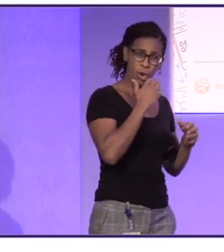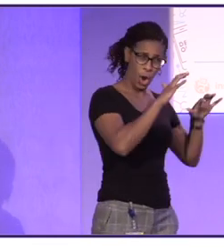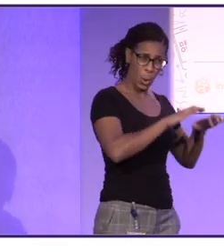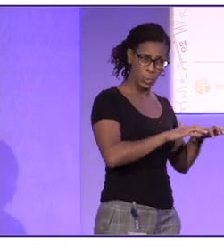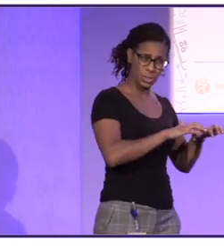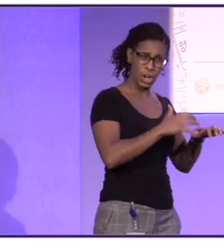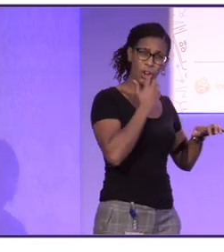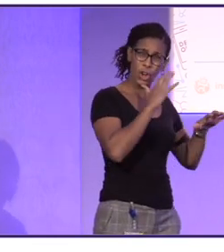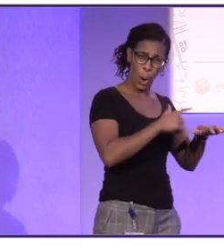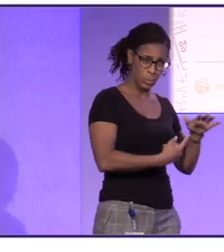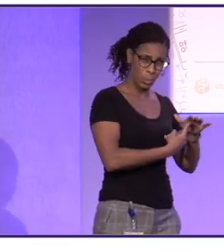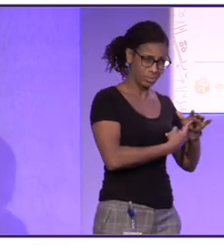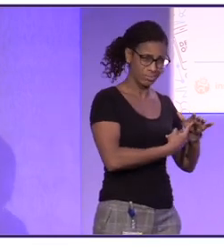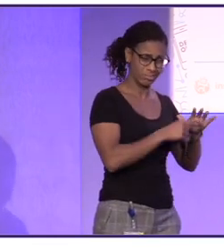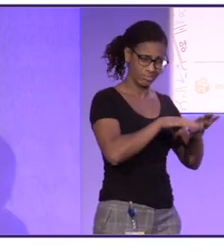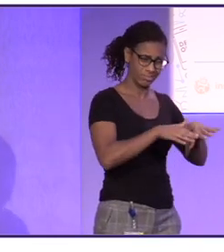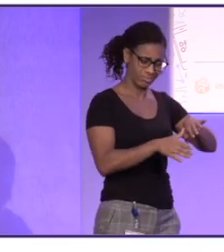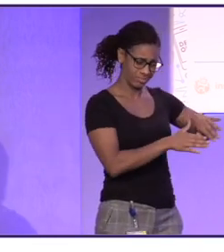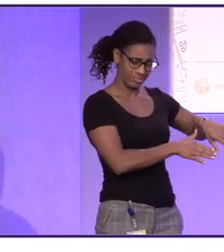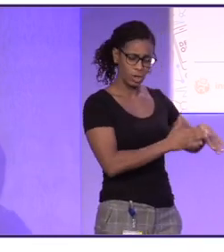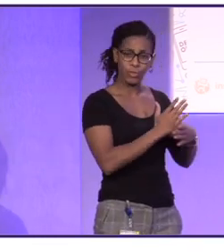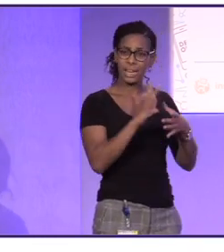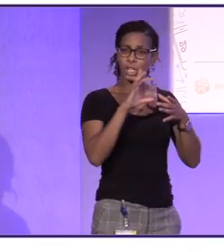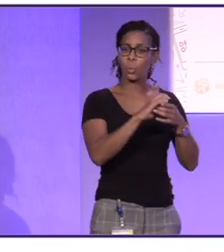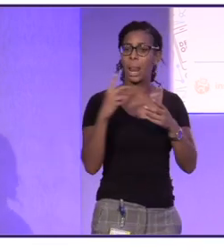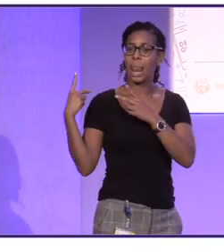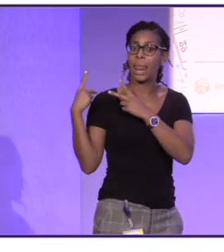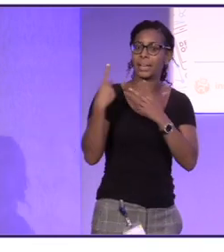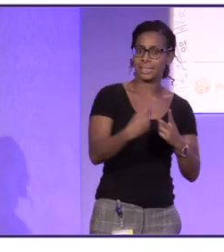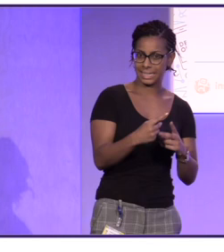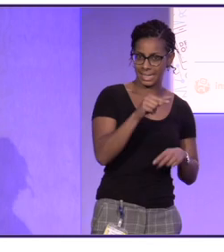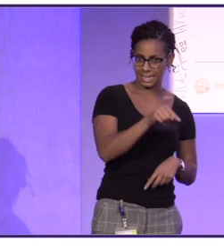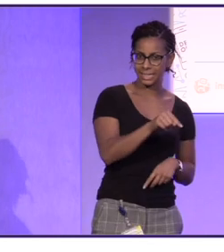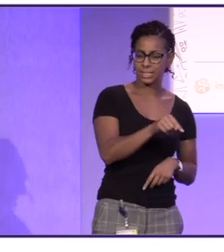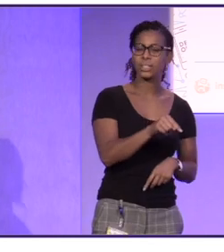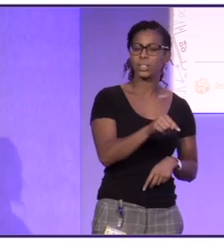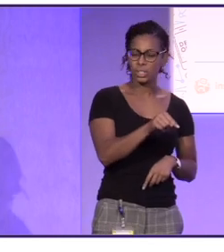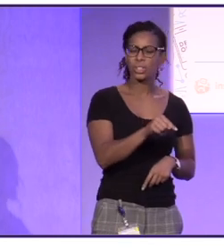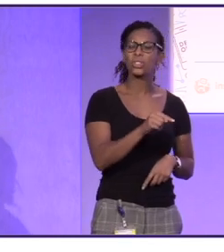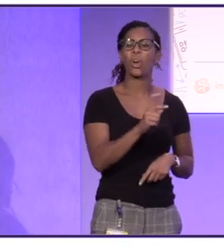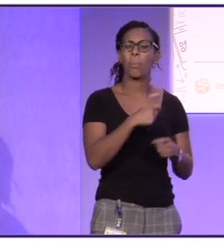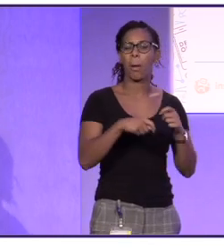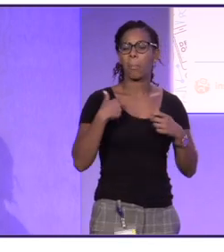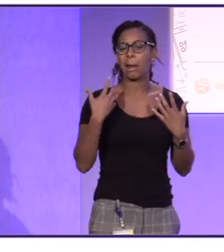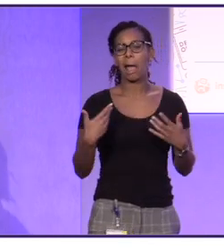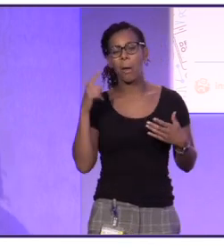stuff. And therefore, we just removed the code, and we will talk about